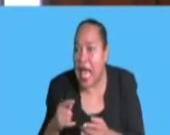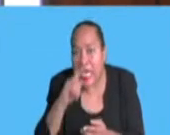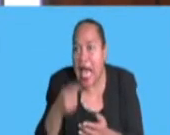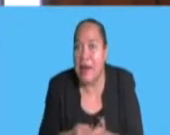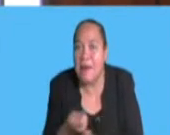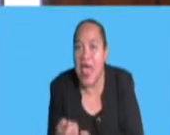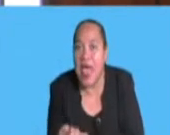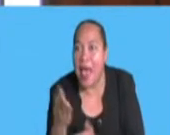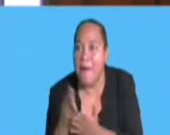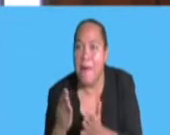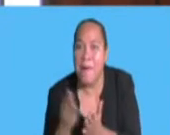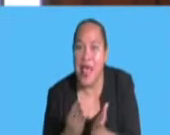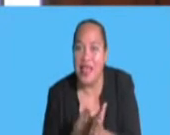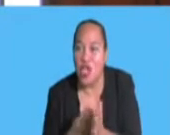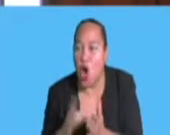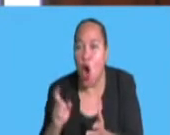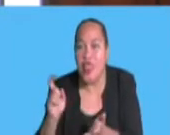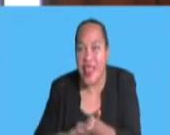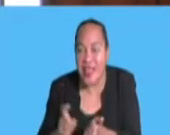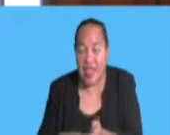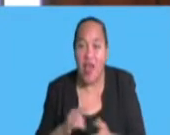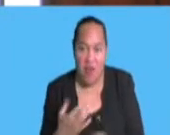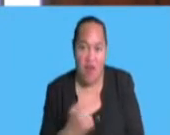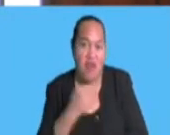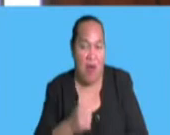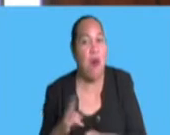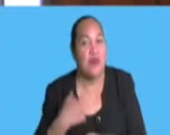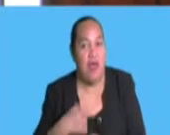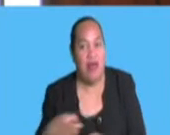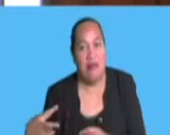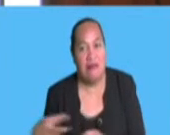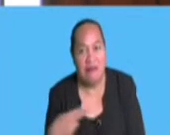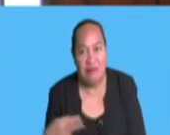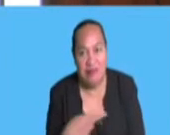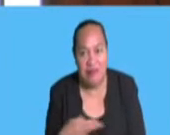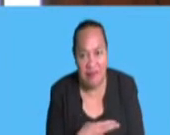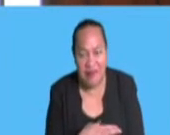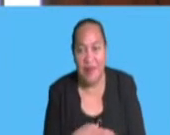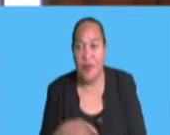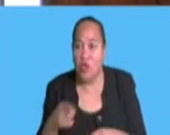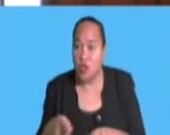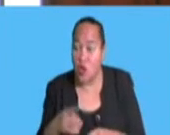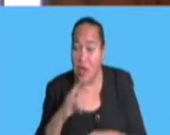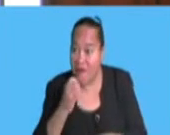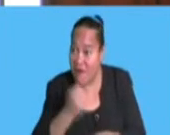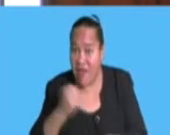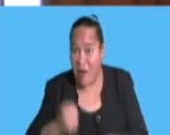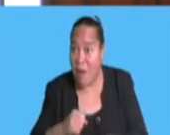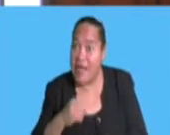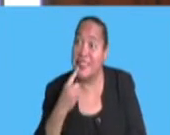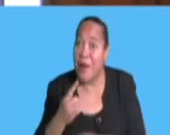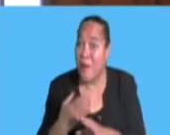their debts. Now, our government is finding it increasingly difficult to operate and deliver on its promises,